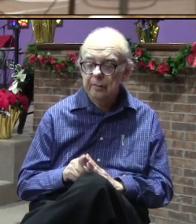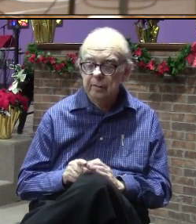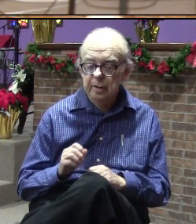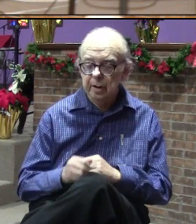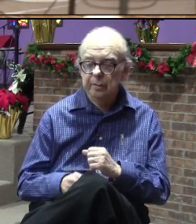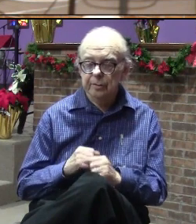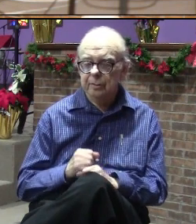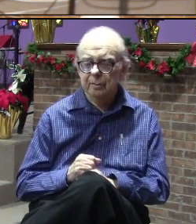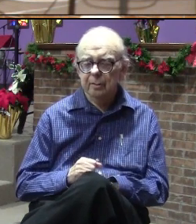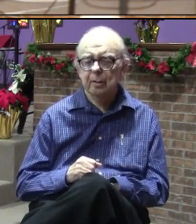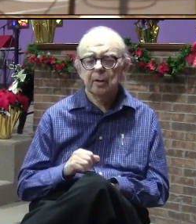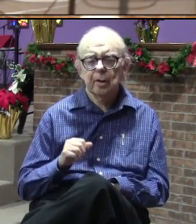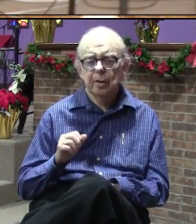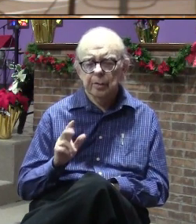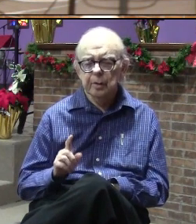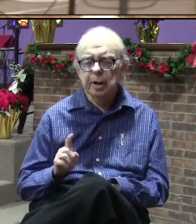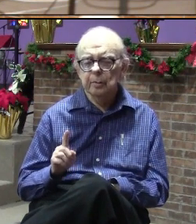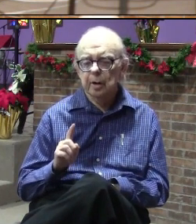What else did he do?